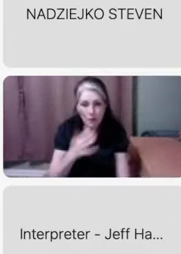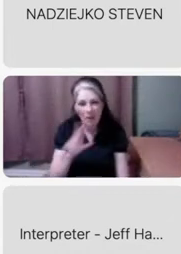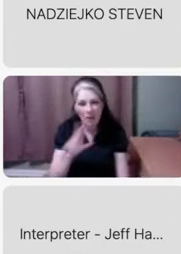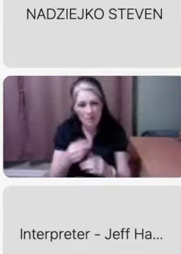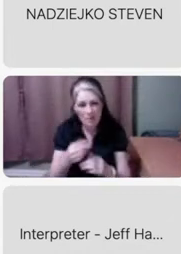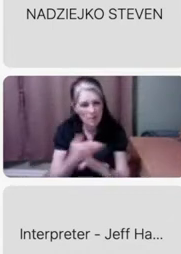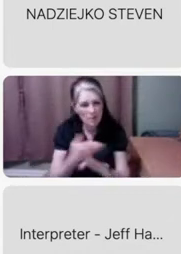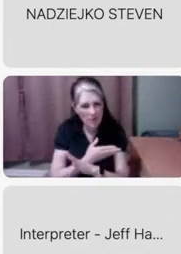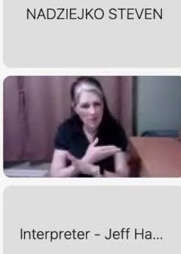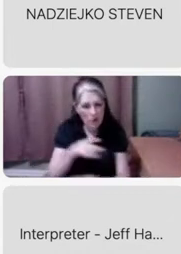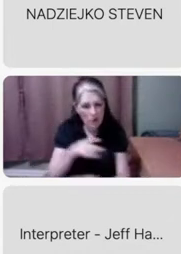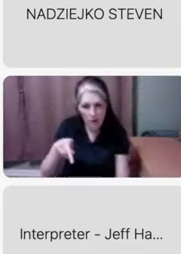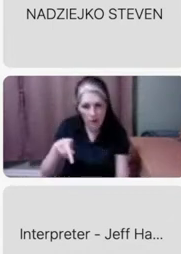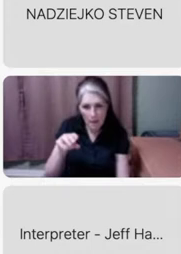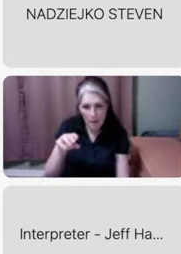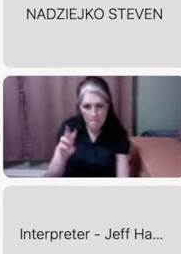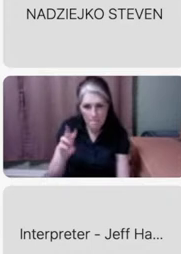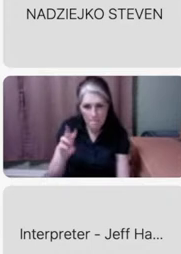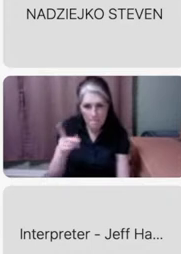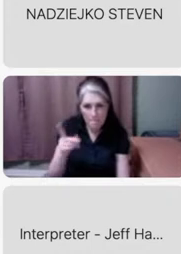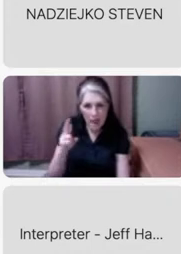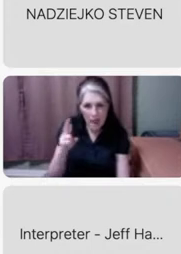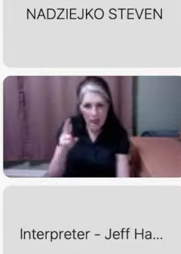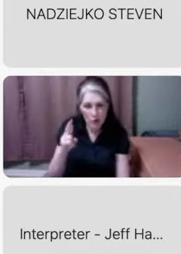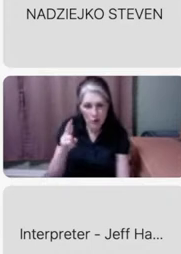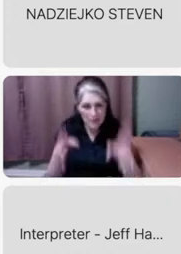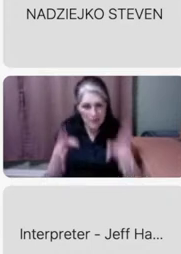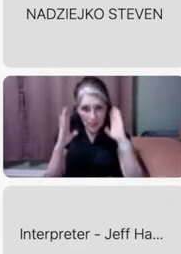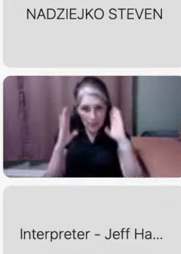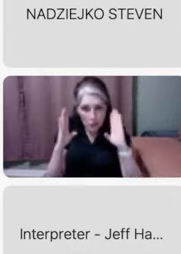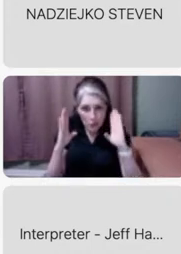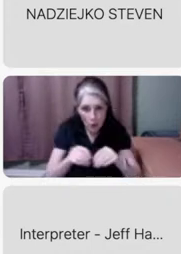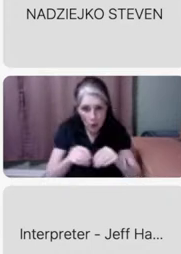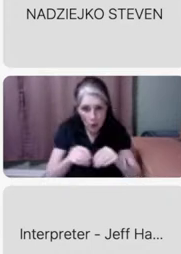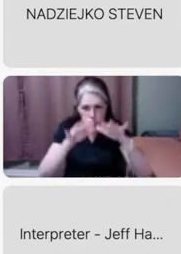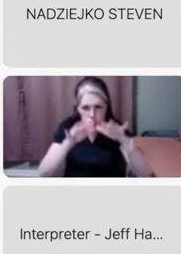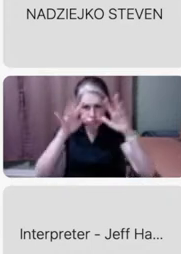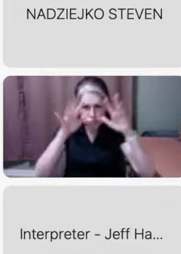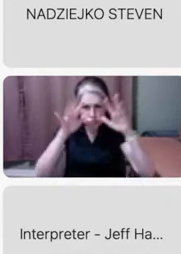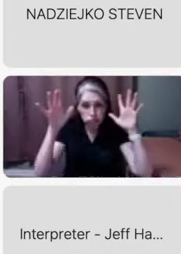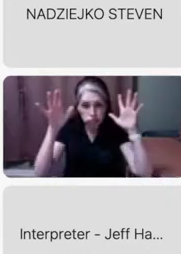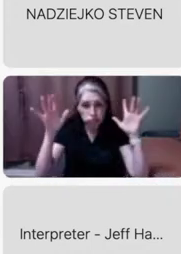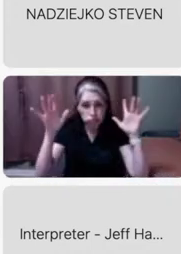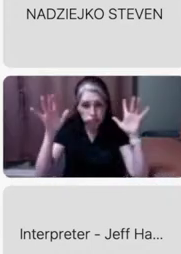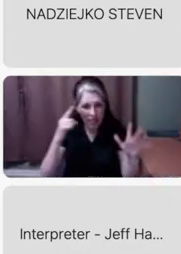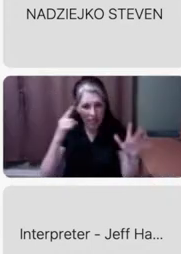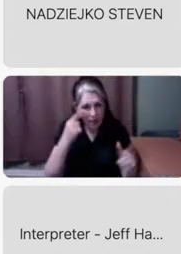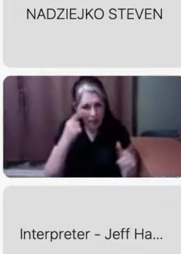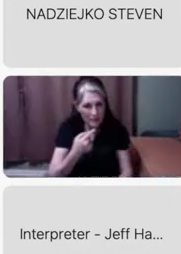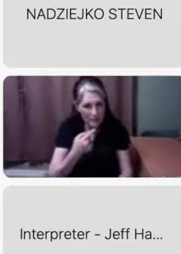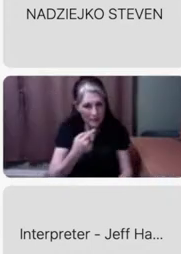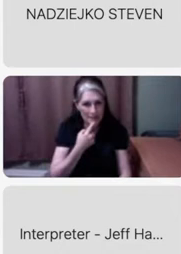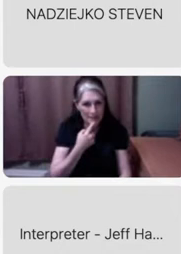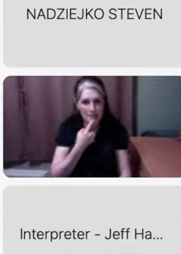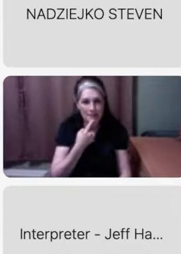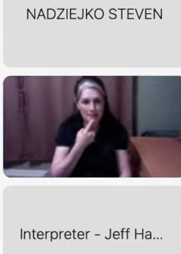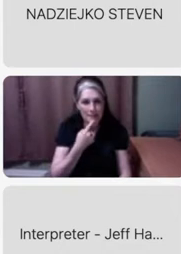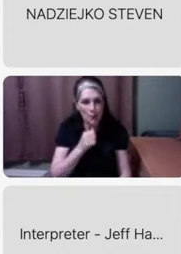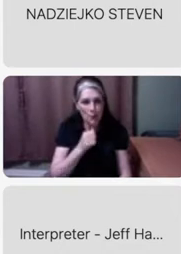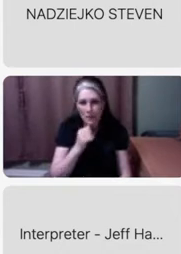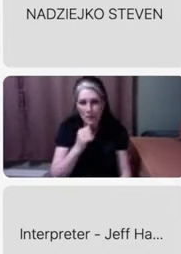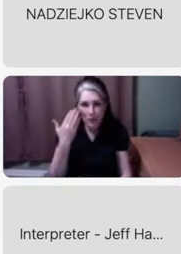that and i thought we had said something about it to the site that um we don't know